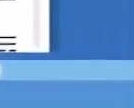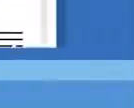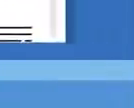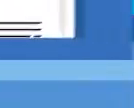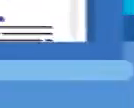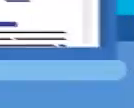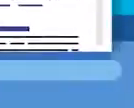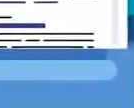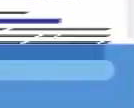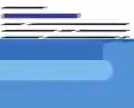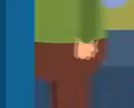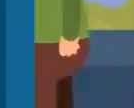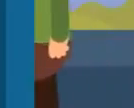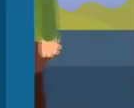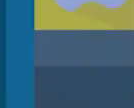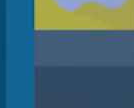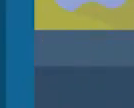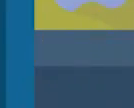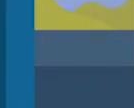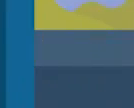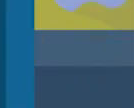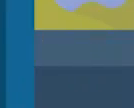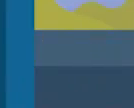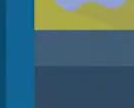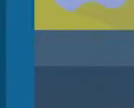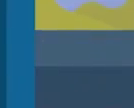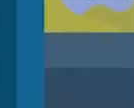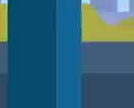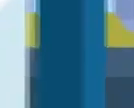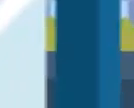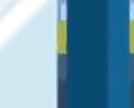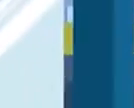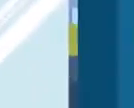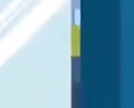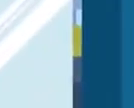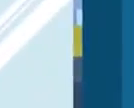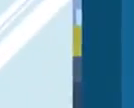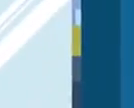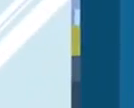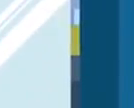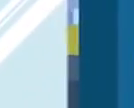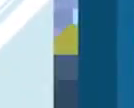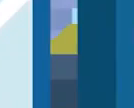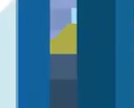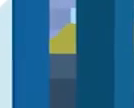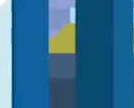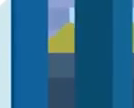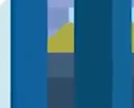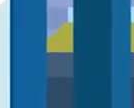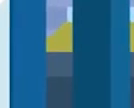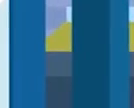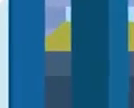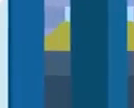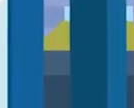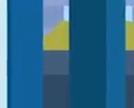may vary for each individual. If you are not feeling well, you should immediately consult a medical practitioner to have an accurate diagnosis and